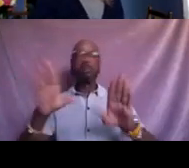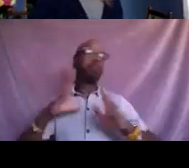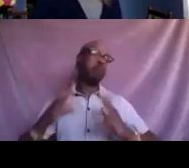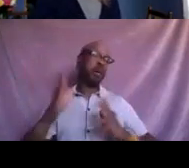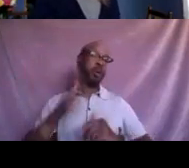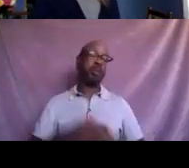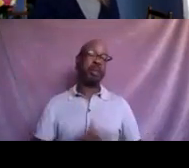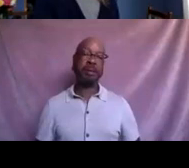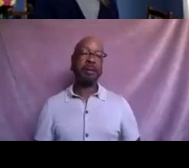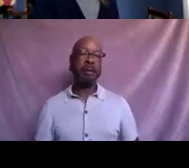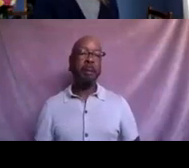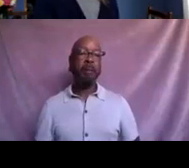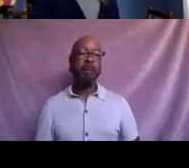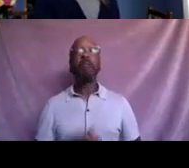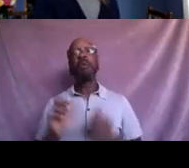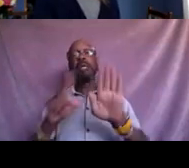click back and forth between the two tabs.